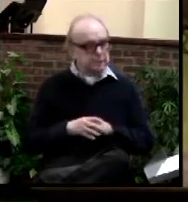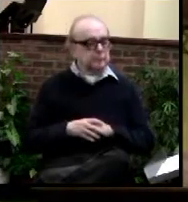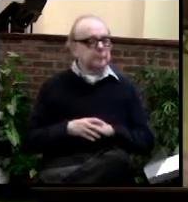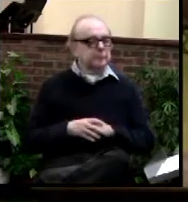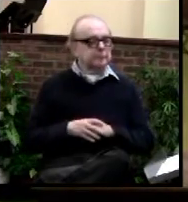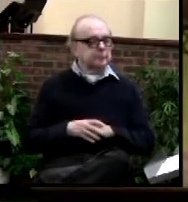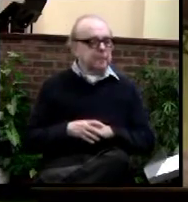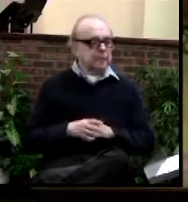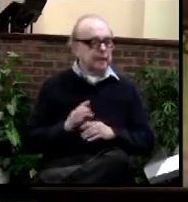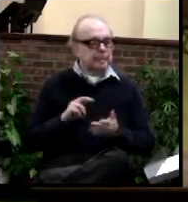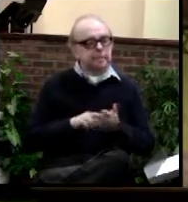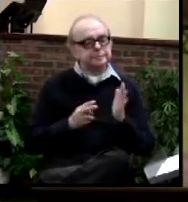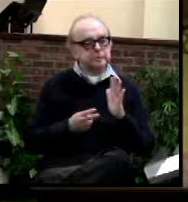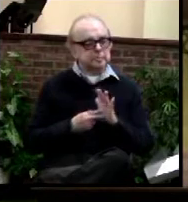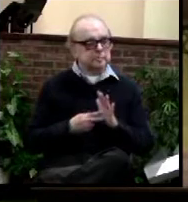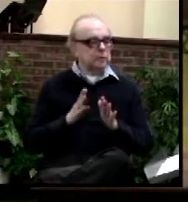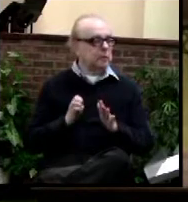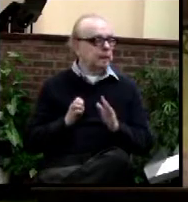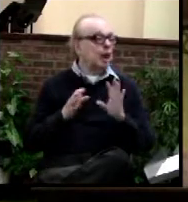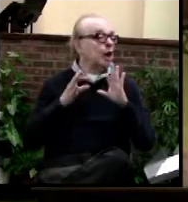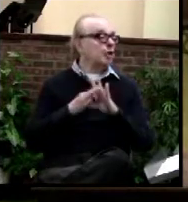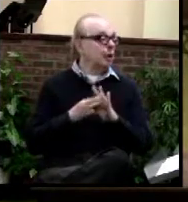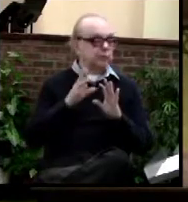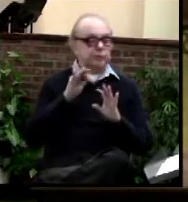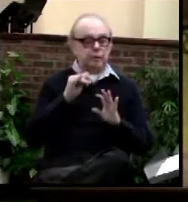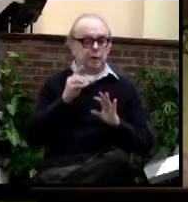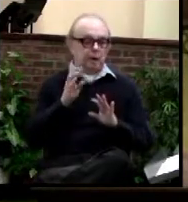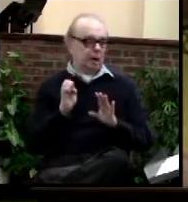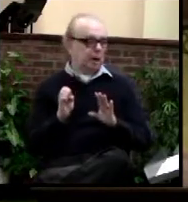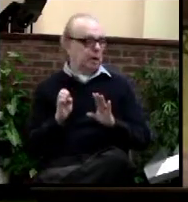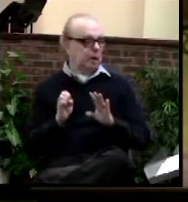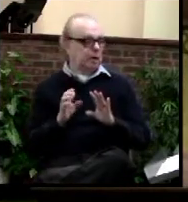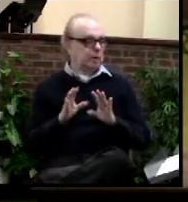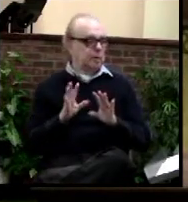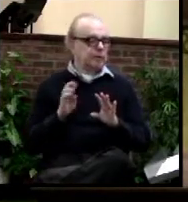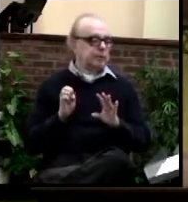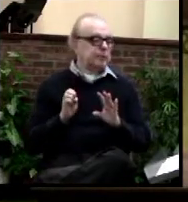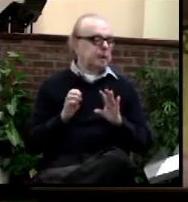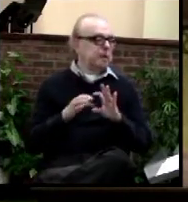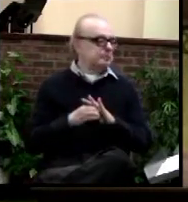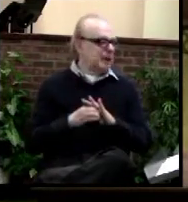So what does it mean to be yoked? And it means to be bound.